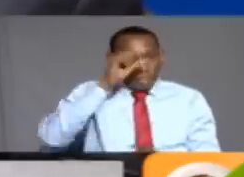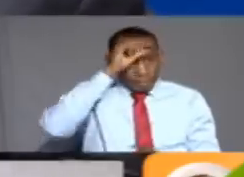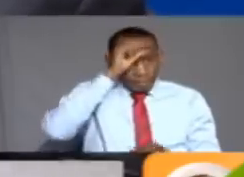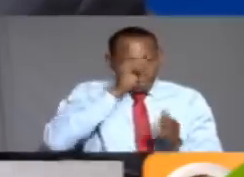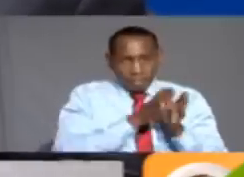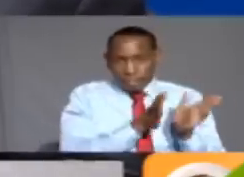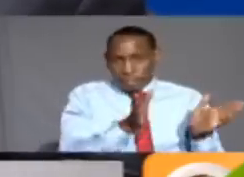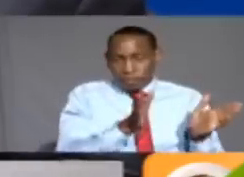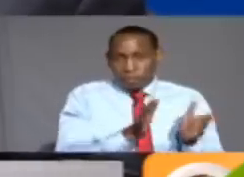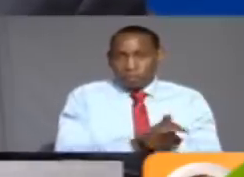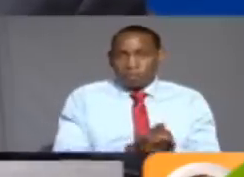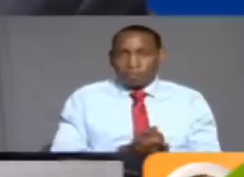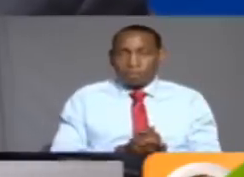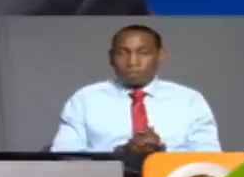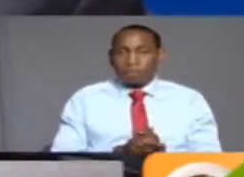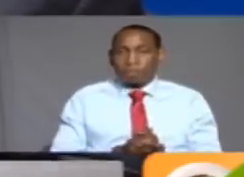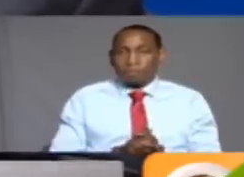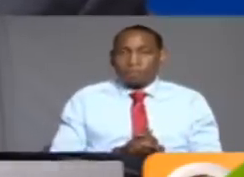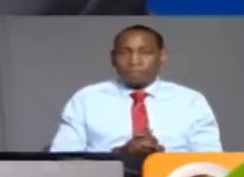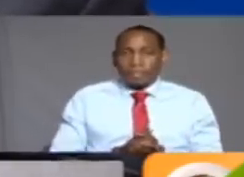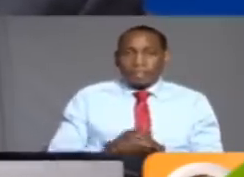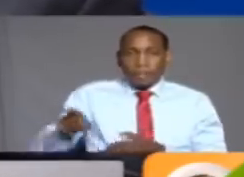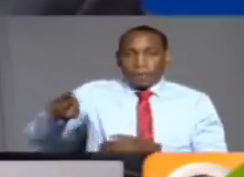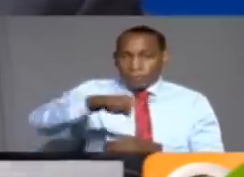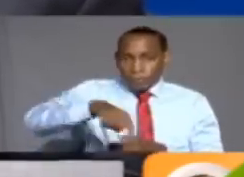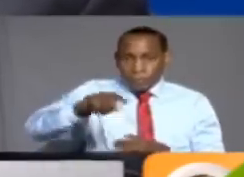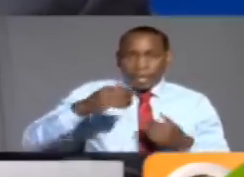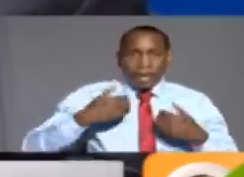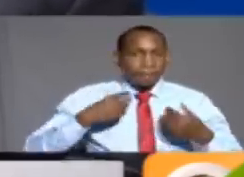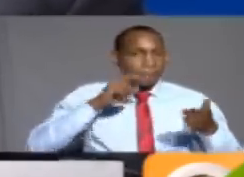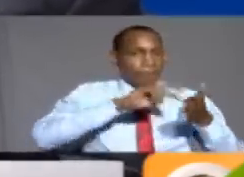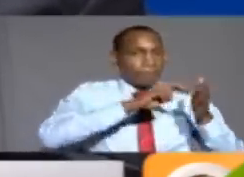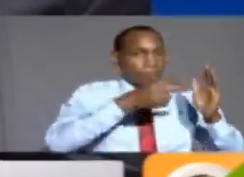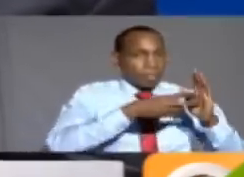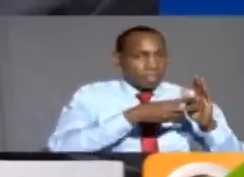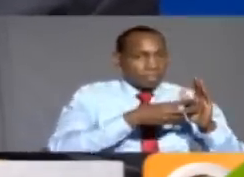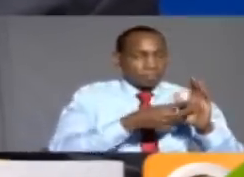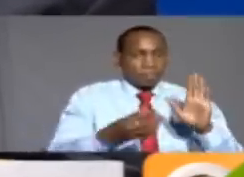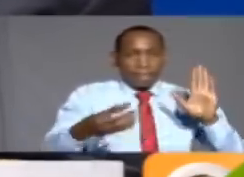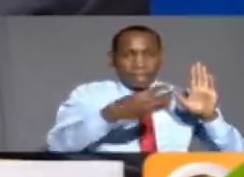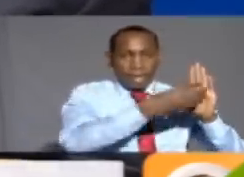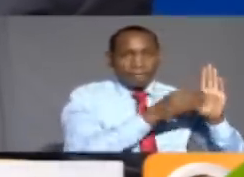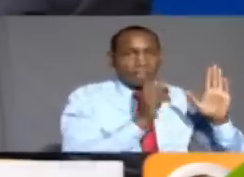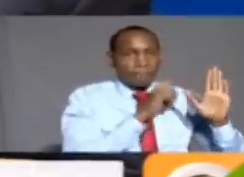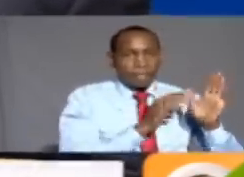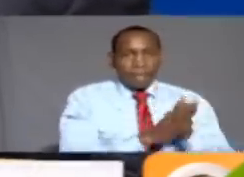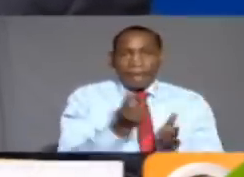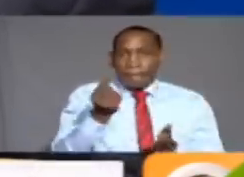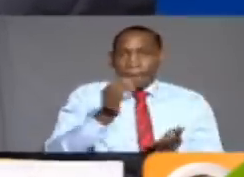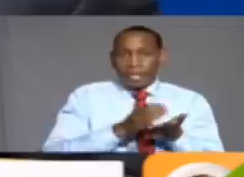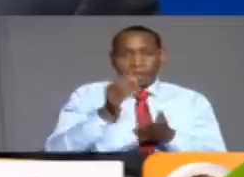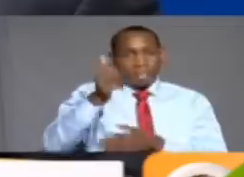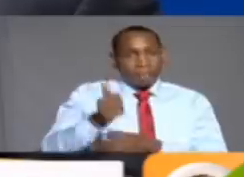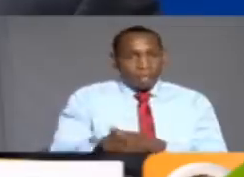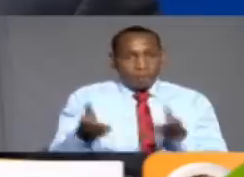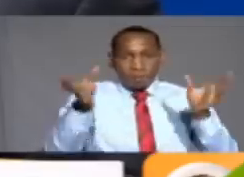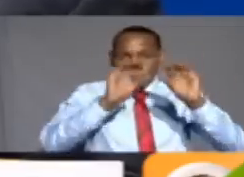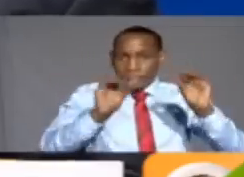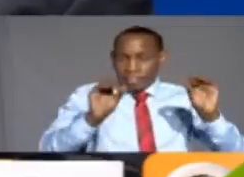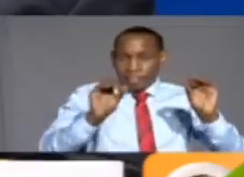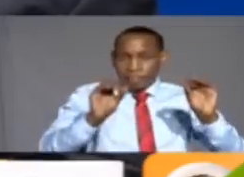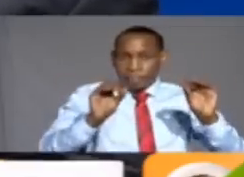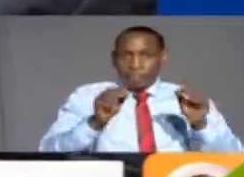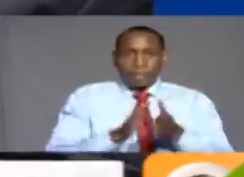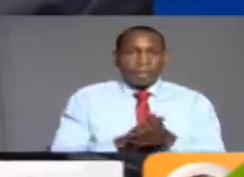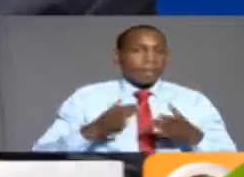Moses Kuria is seated here with me and he's a member of budget. We have had projects being advertised and money has not been allocated in budget.